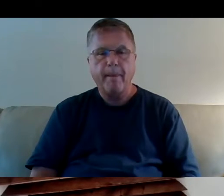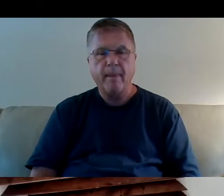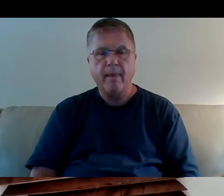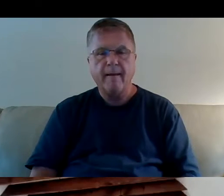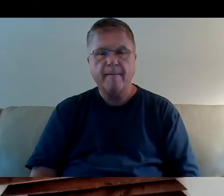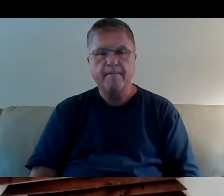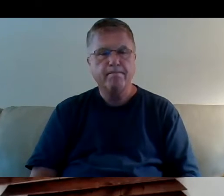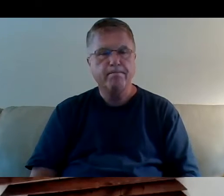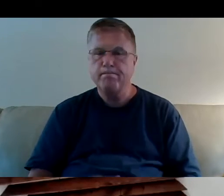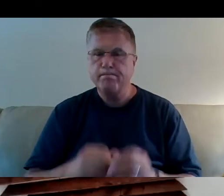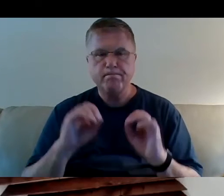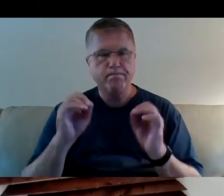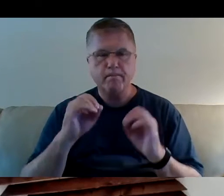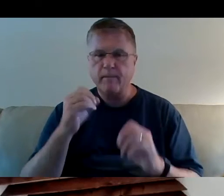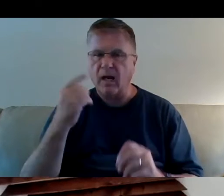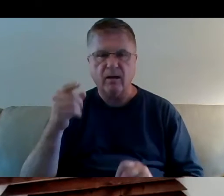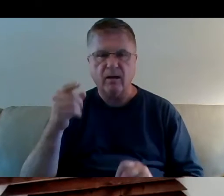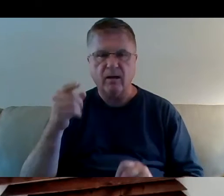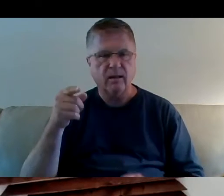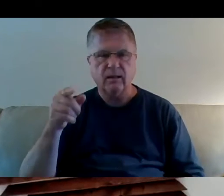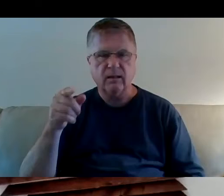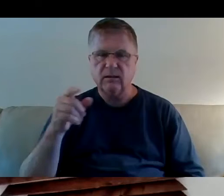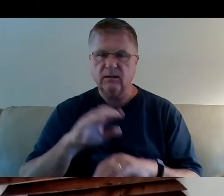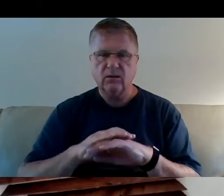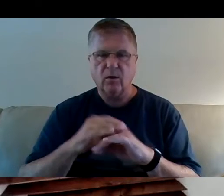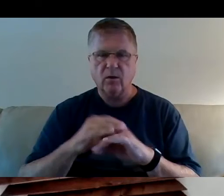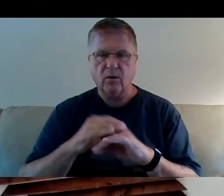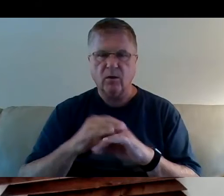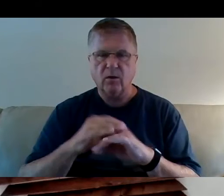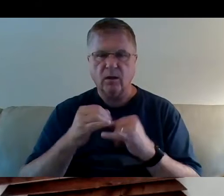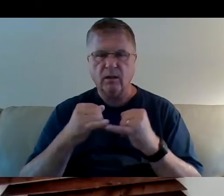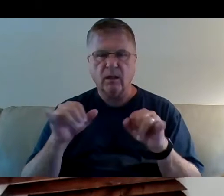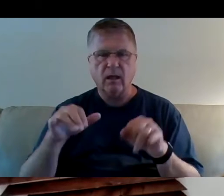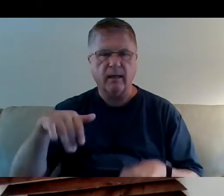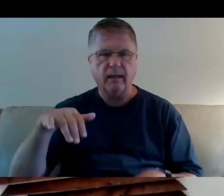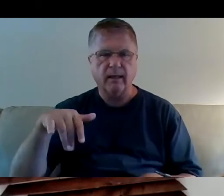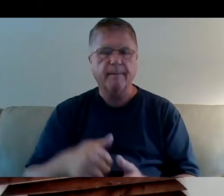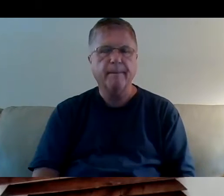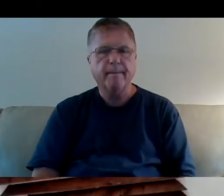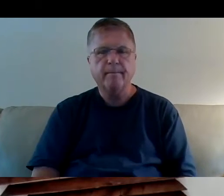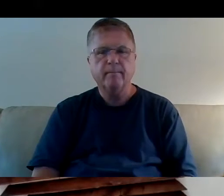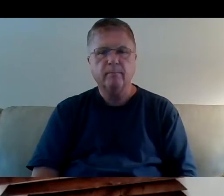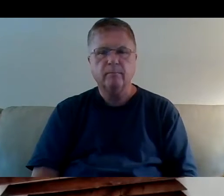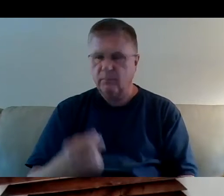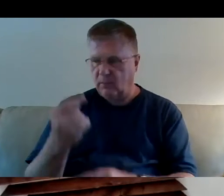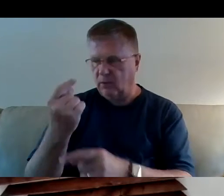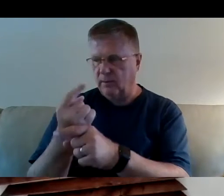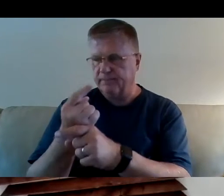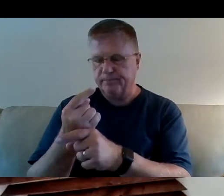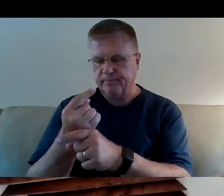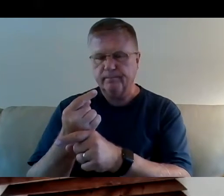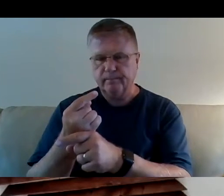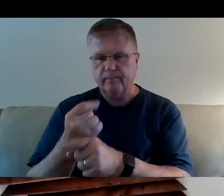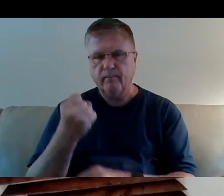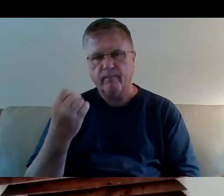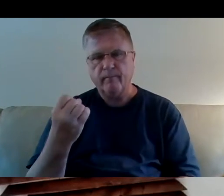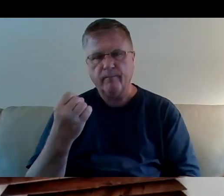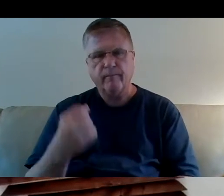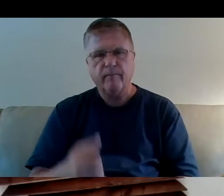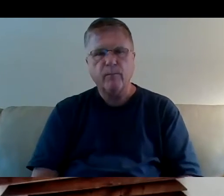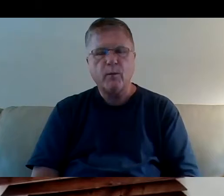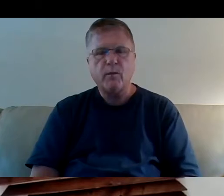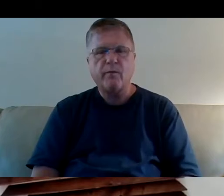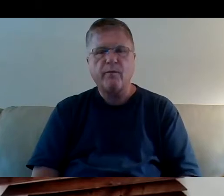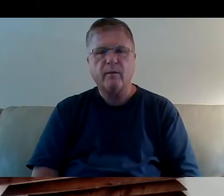No, I don't think she's on the line yet. Correct, David? That is correct. Okay, so.